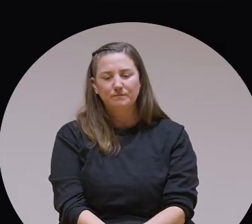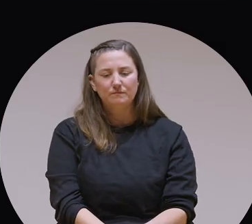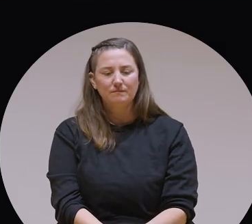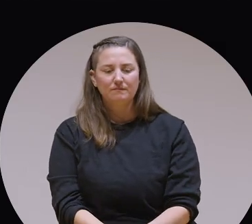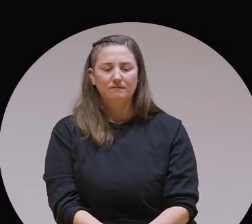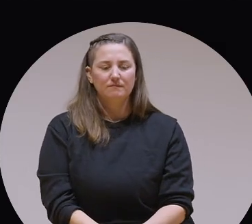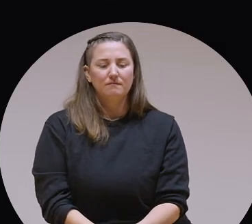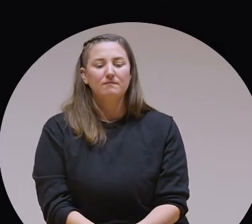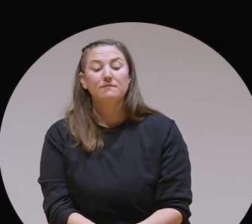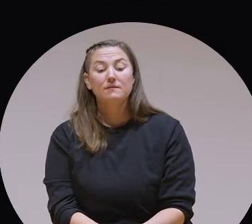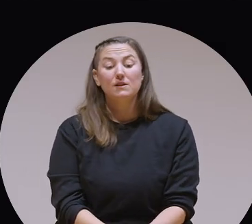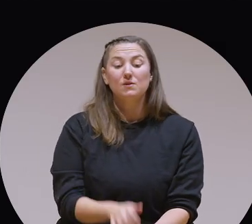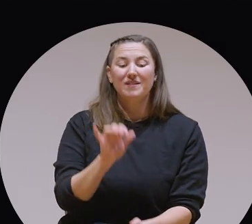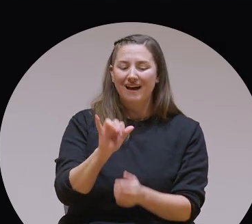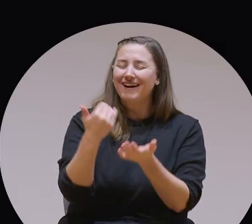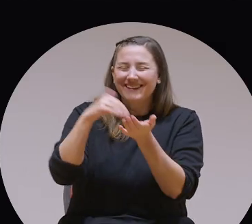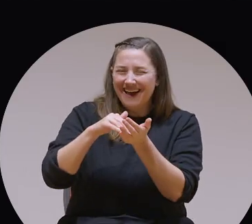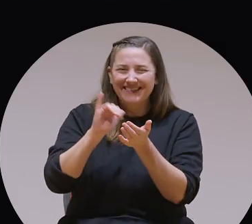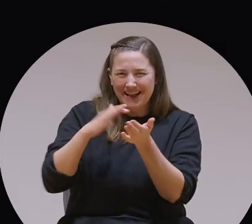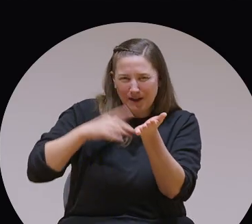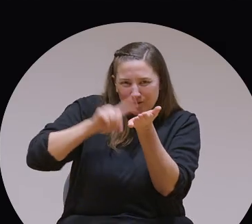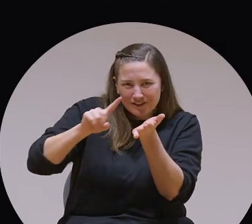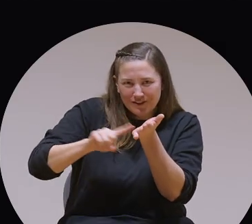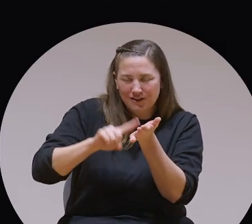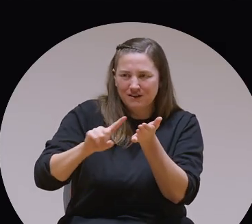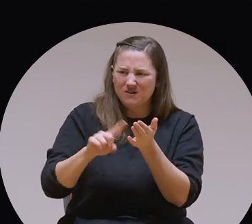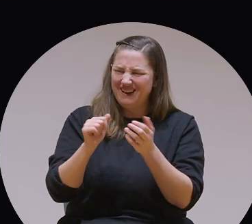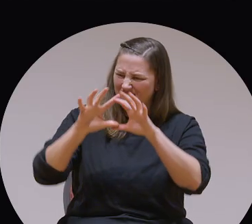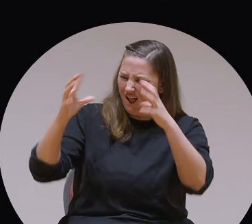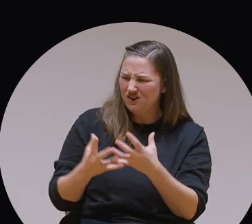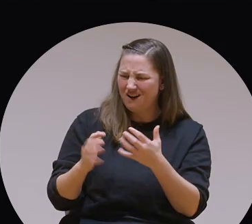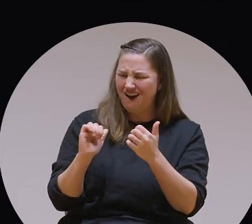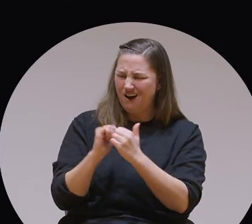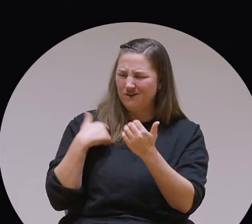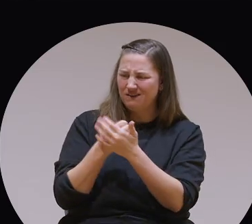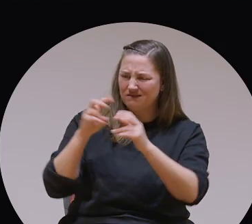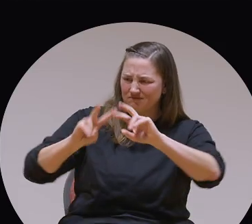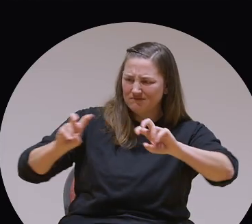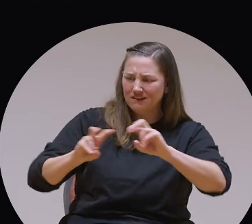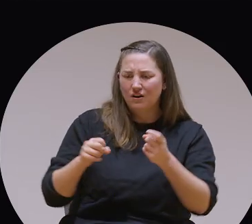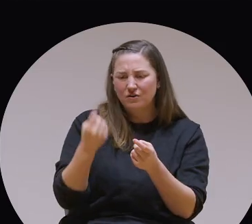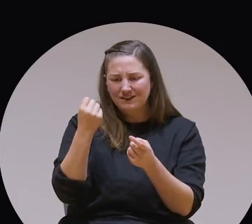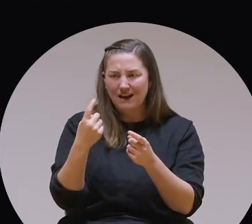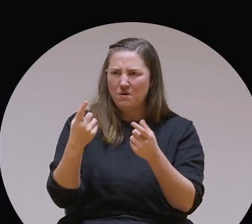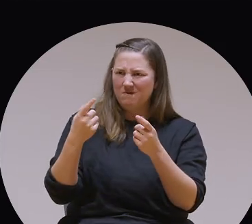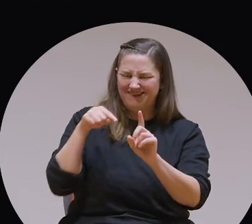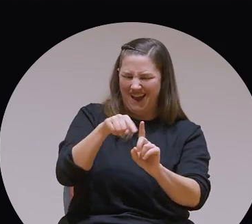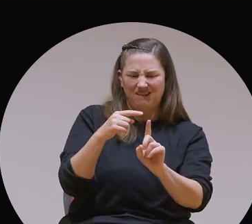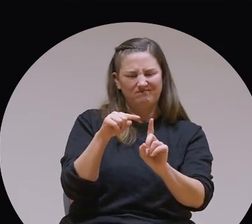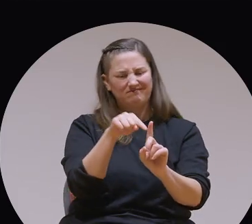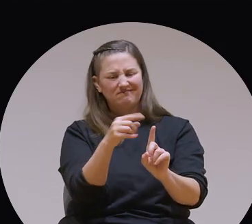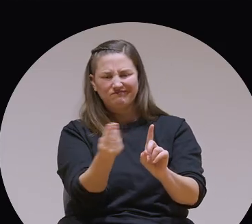So as I said, that's part of our job, is looking at the existing collection and trying to understand where individual objects came